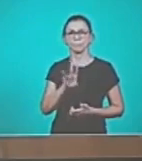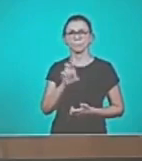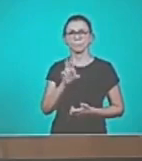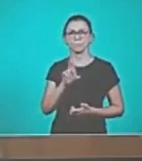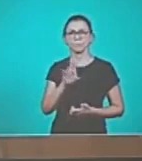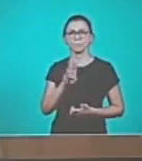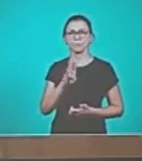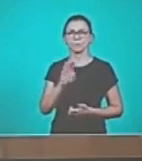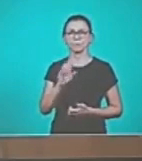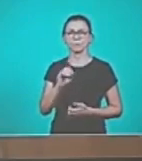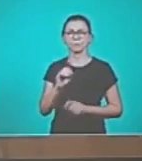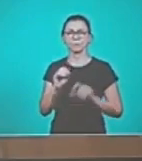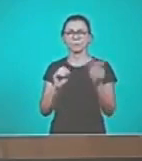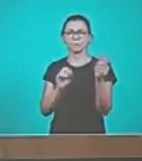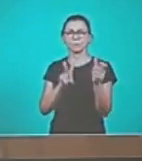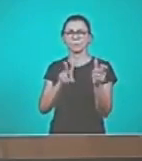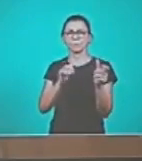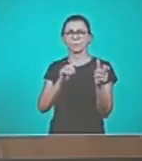volatile verb.